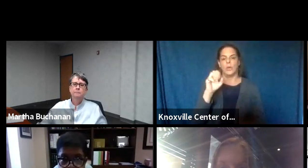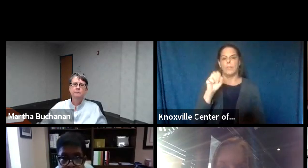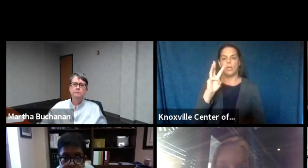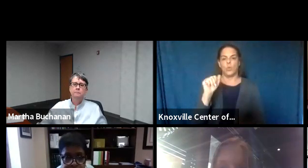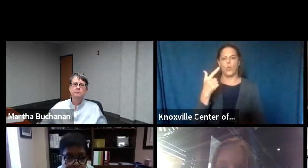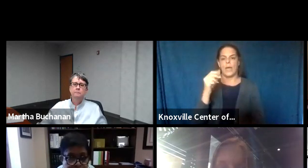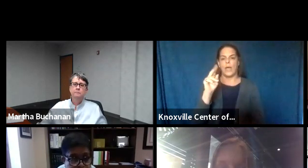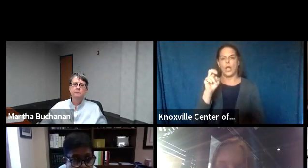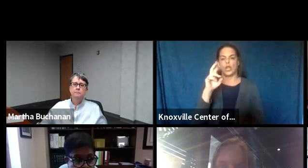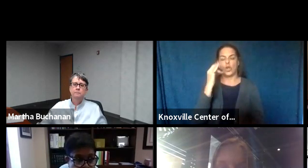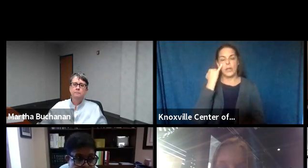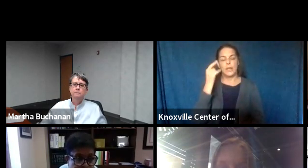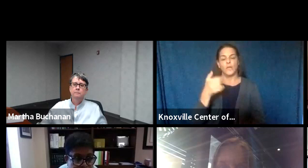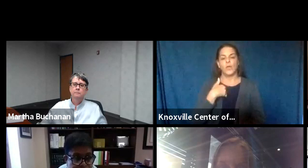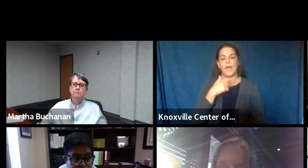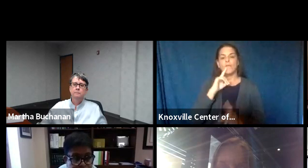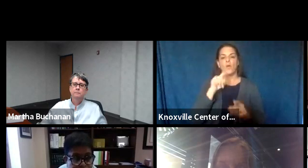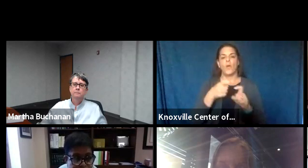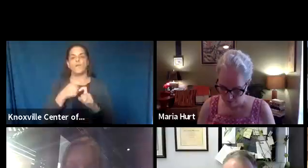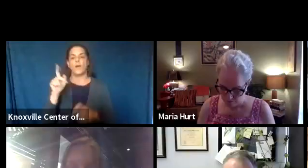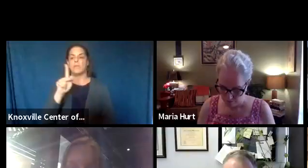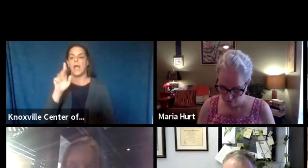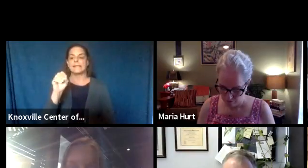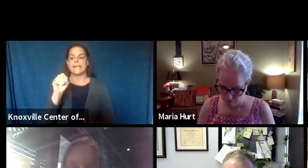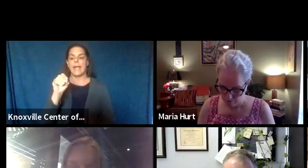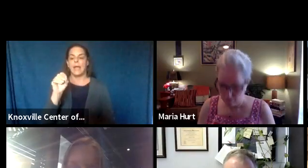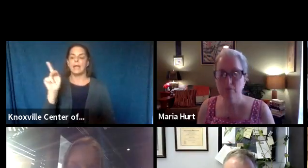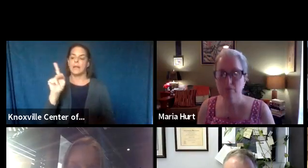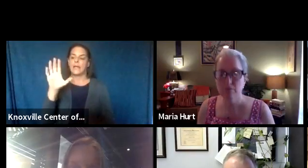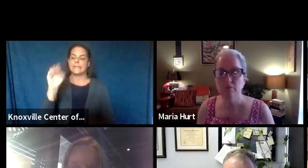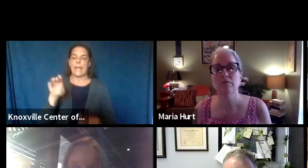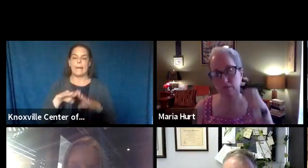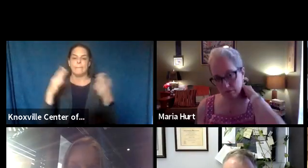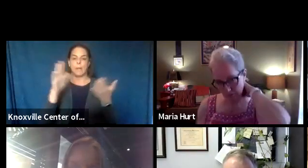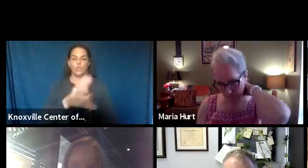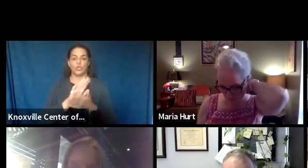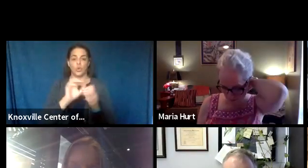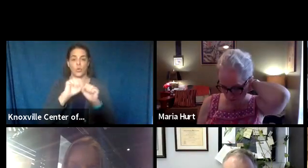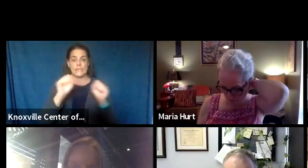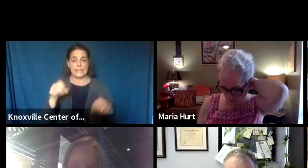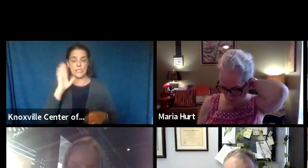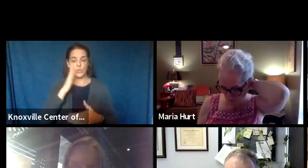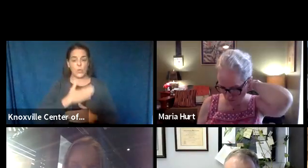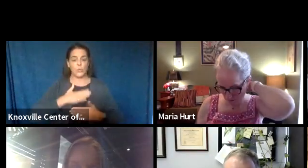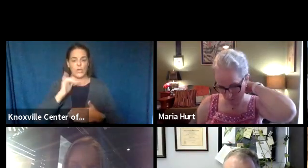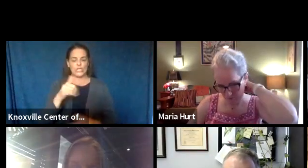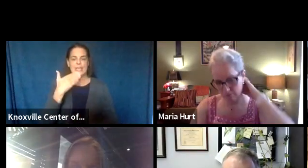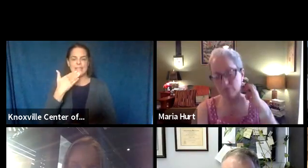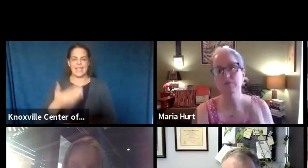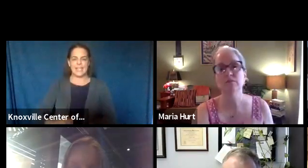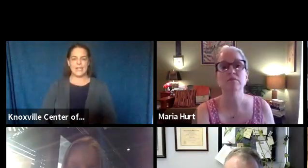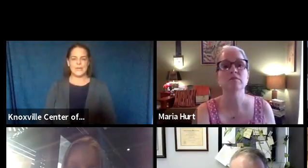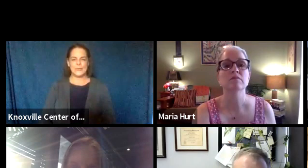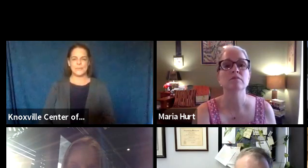report from the Knox County Public School System, would appreciate that input. Thank you.